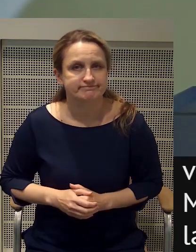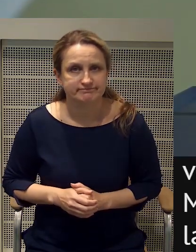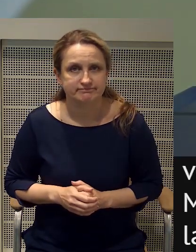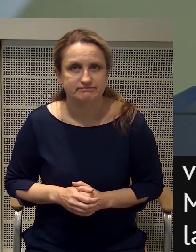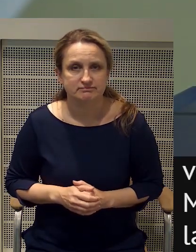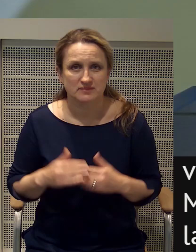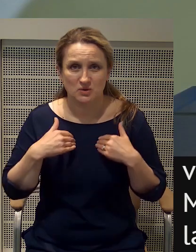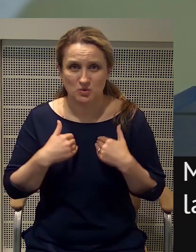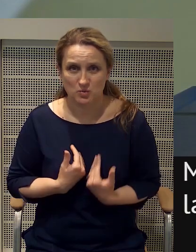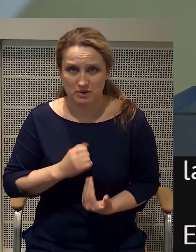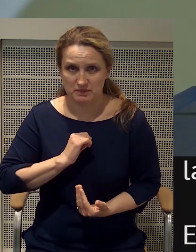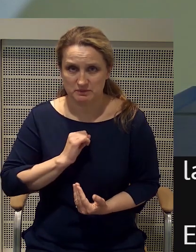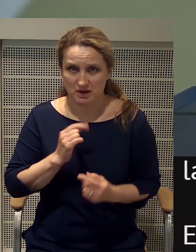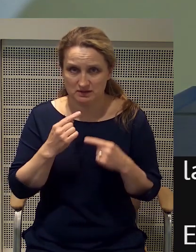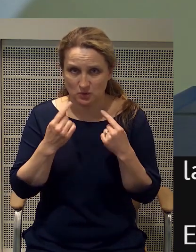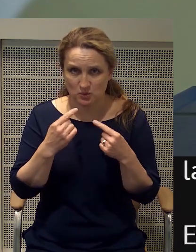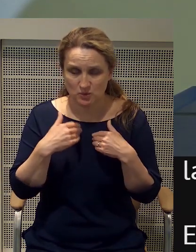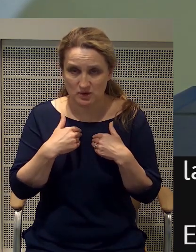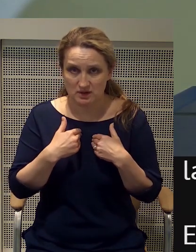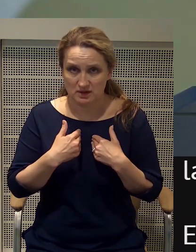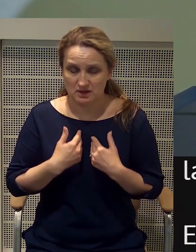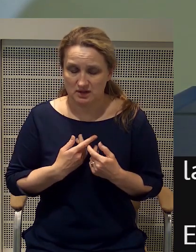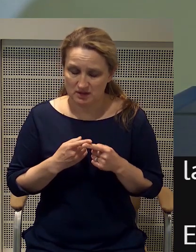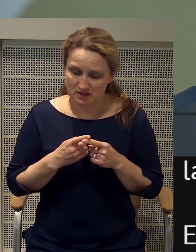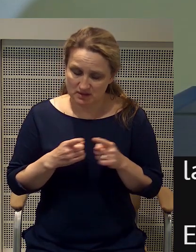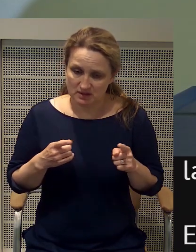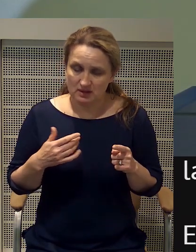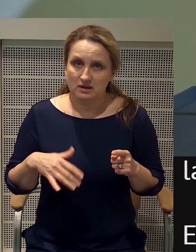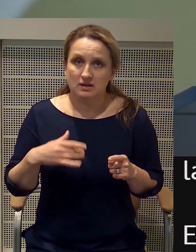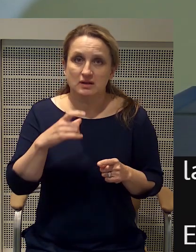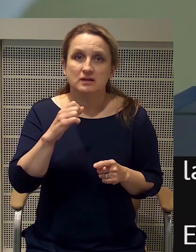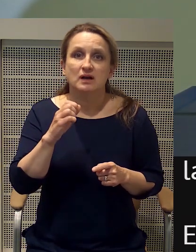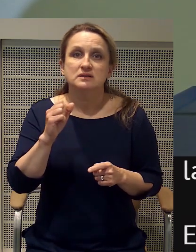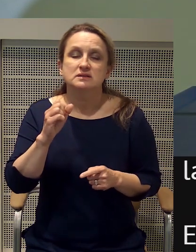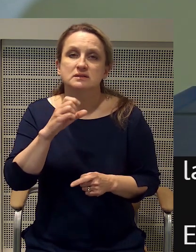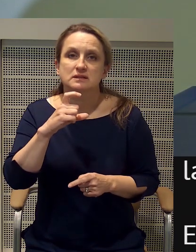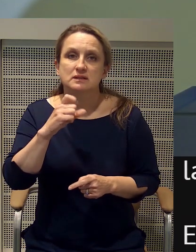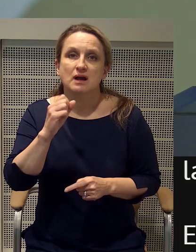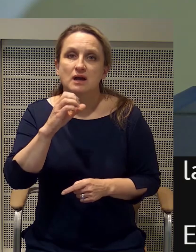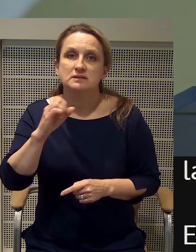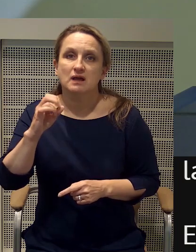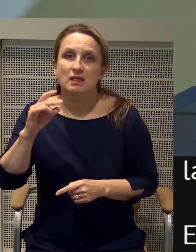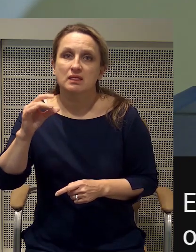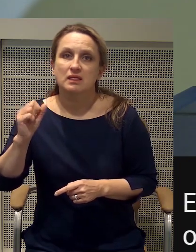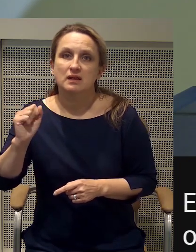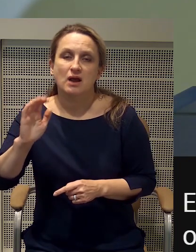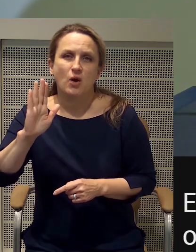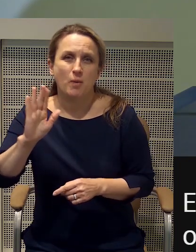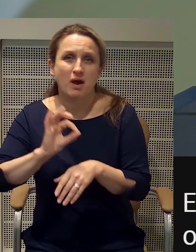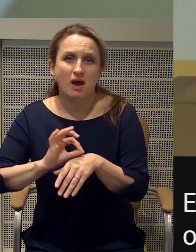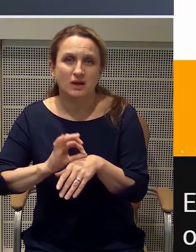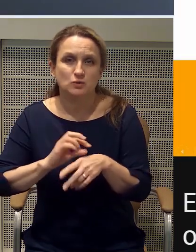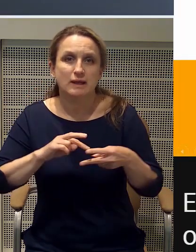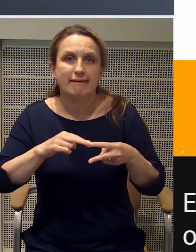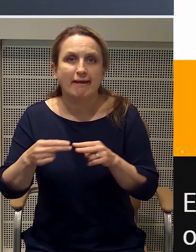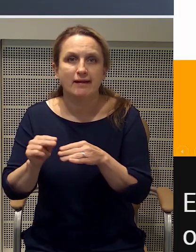continued until, unfortunately, Cassandra couldn't keep on, and she's not among